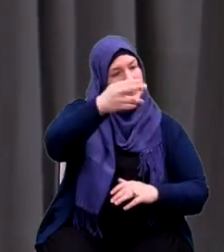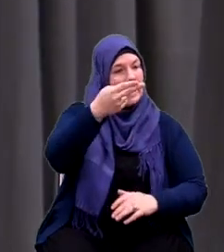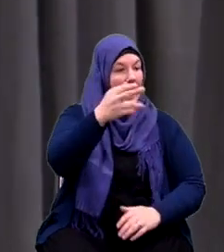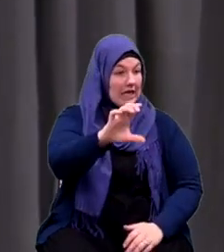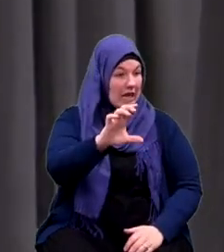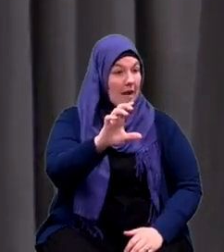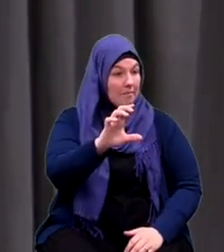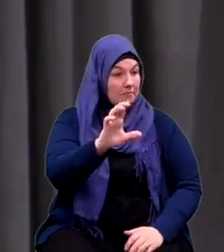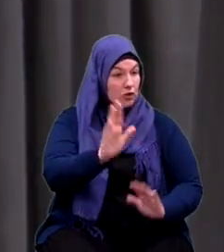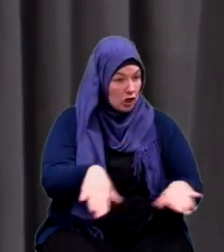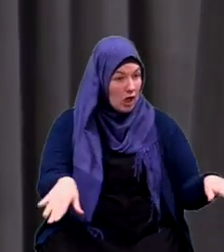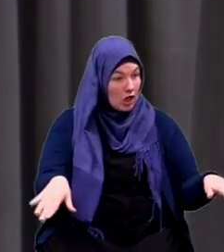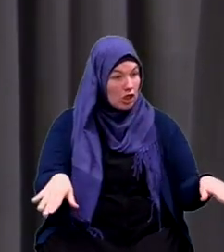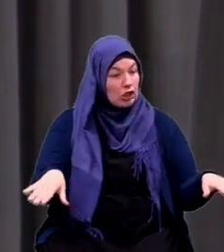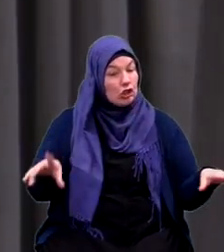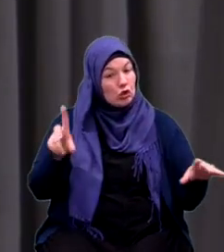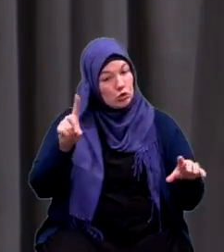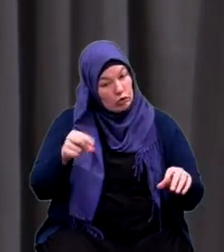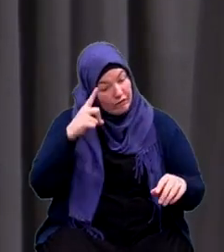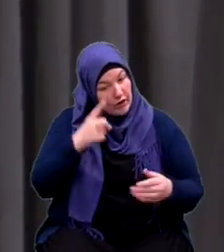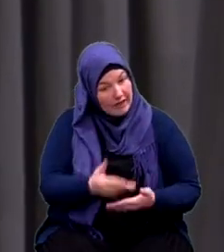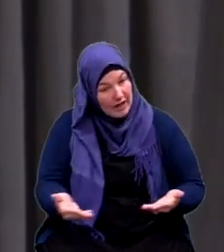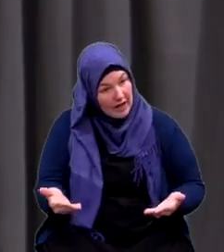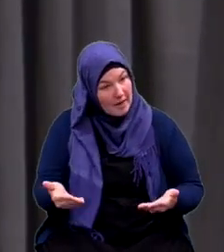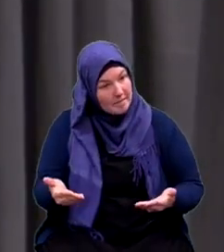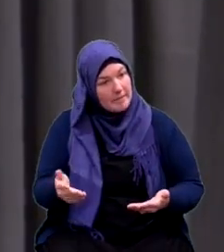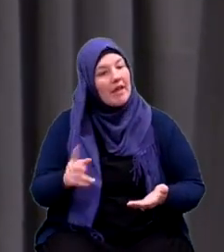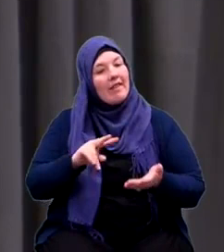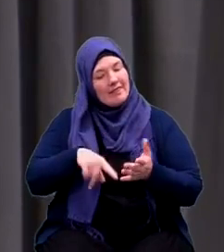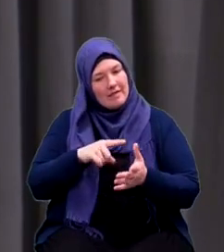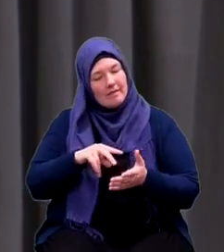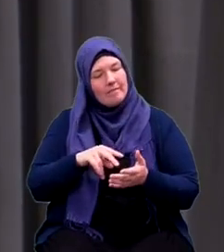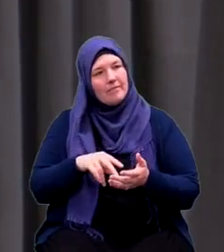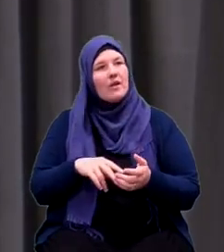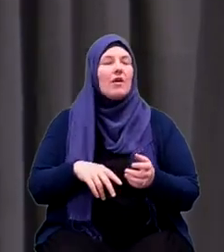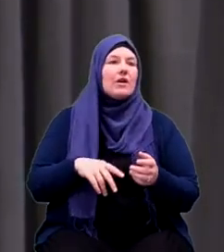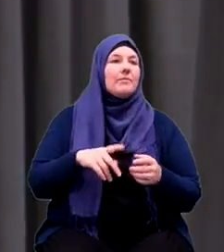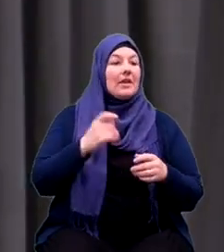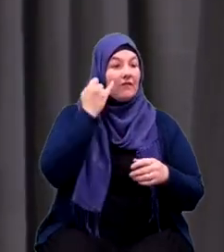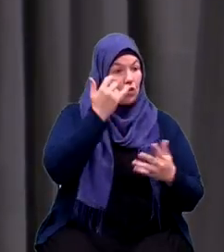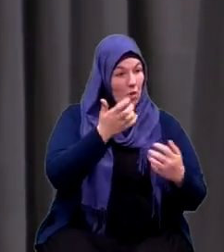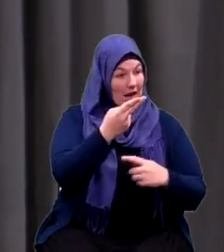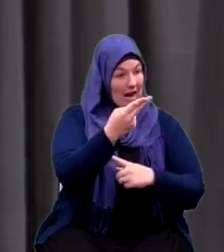child, do for them things they could do for themselves.